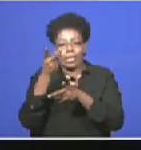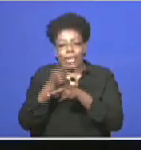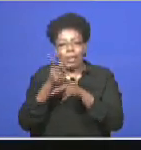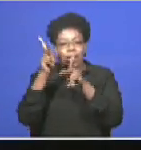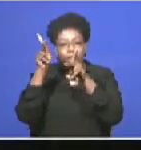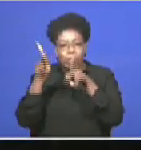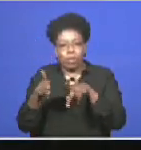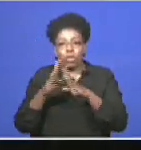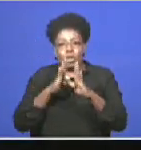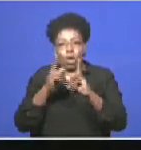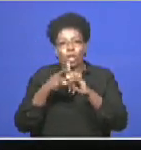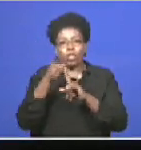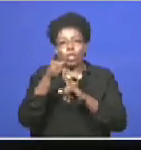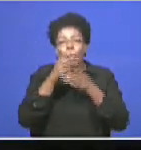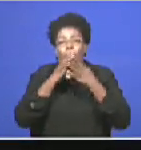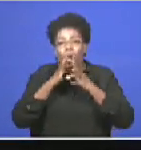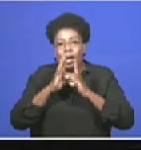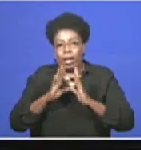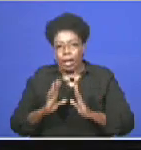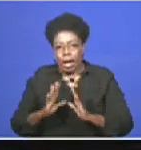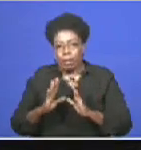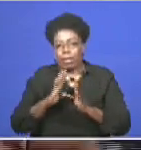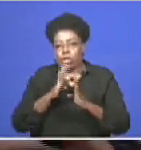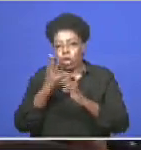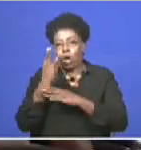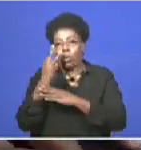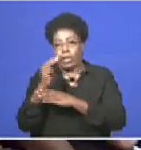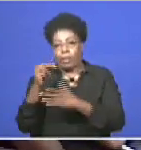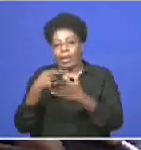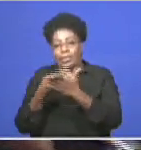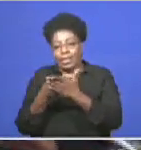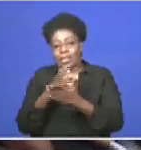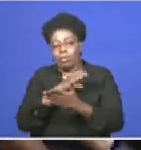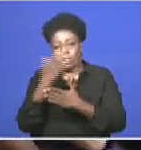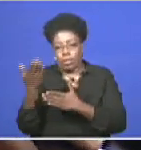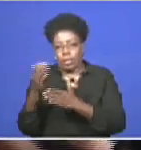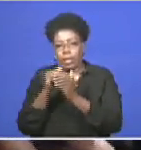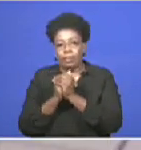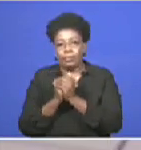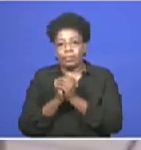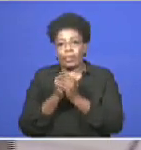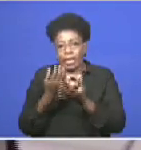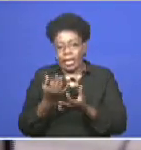calm. 911 dispatchers, a vital component in the war